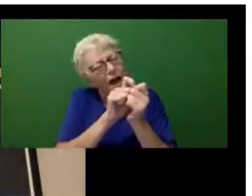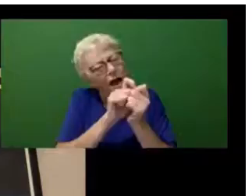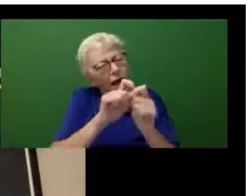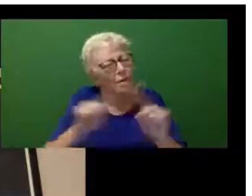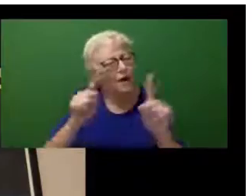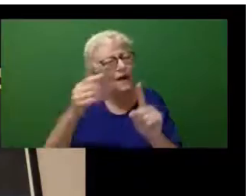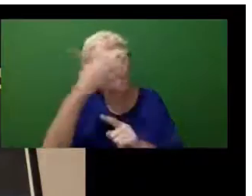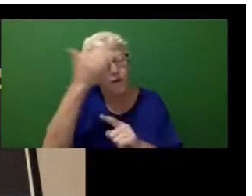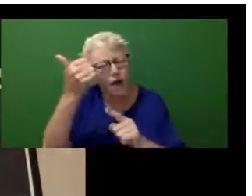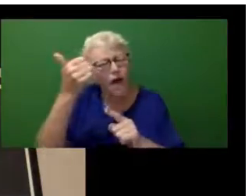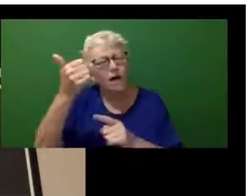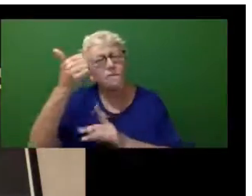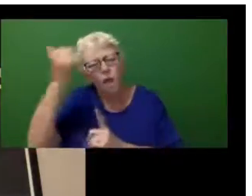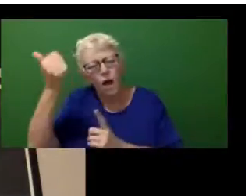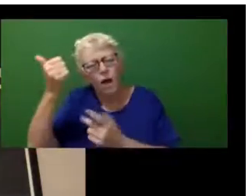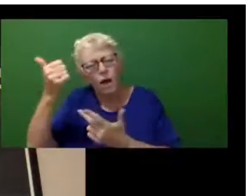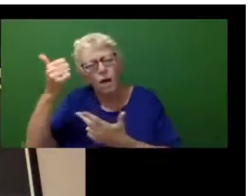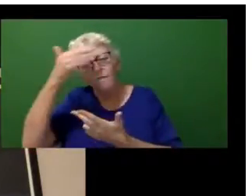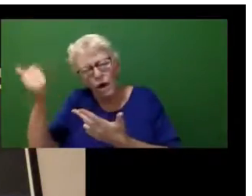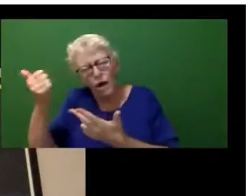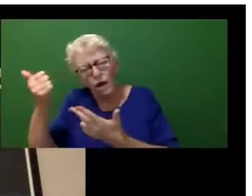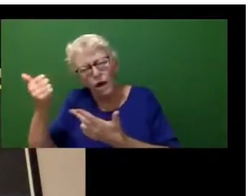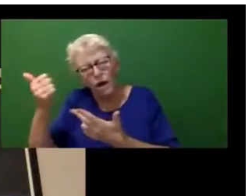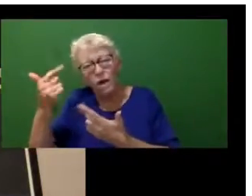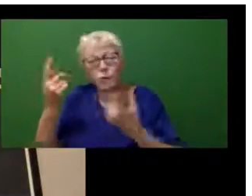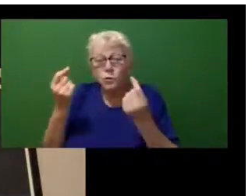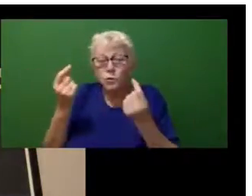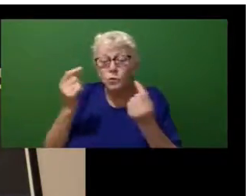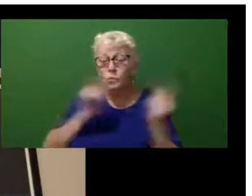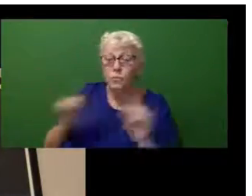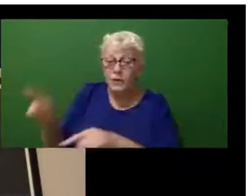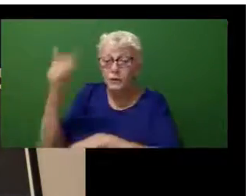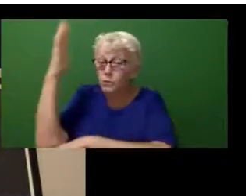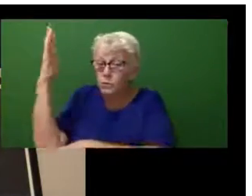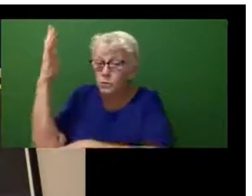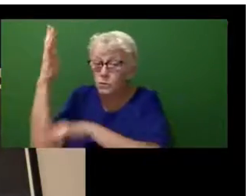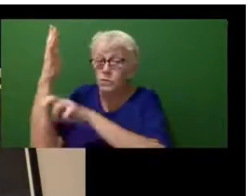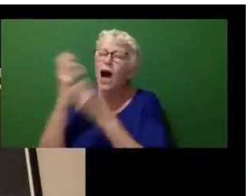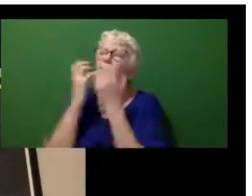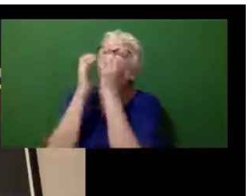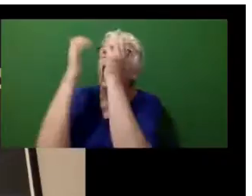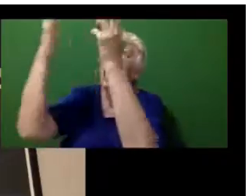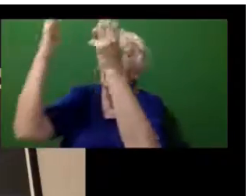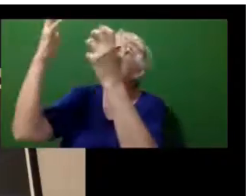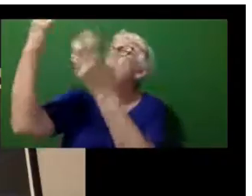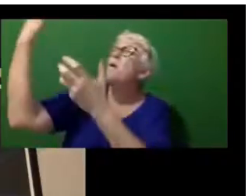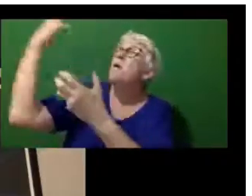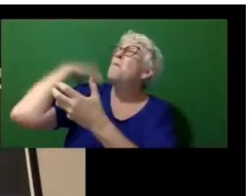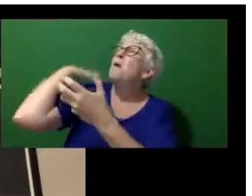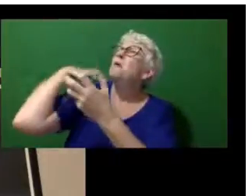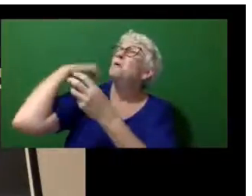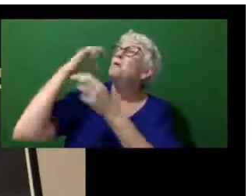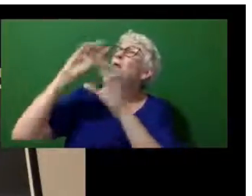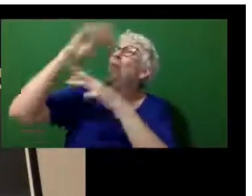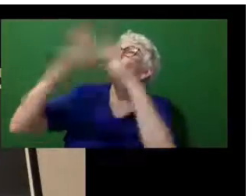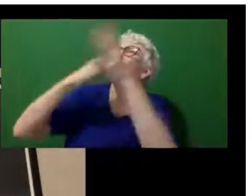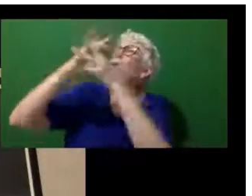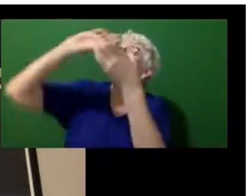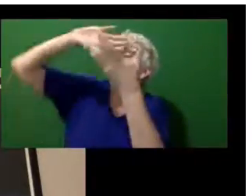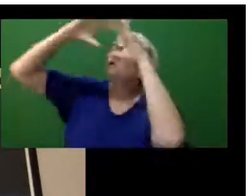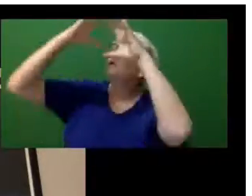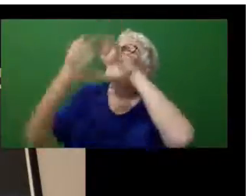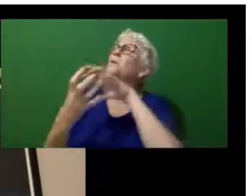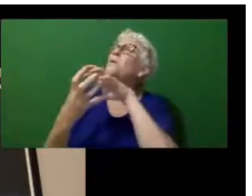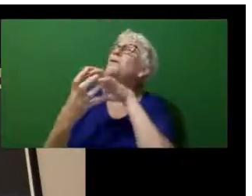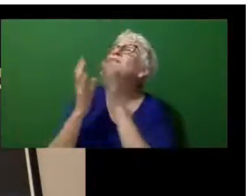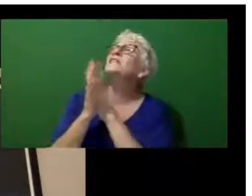ritual, except he forgot a few more details, such that when he went to the woods, he cried out to the divine, "Oh, master